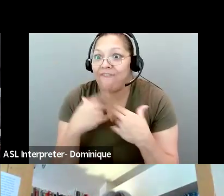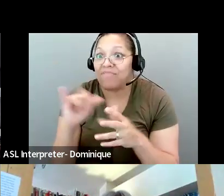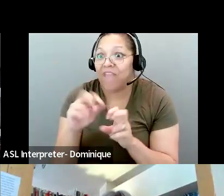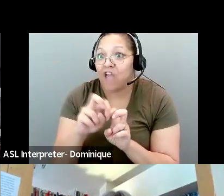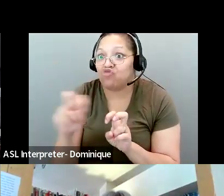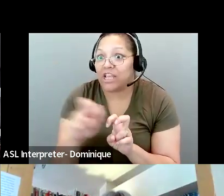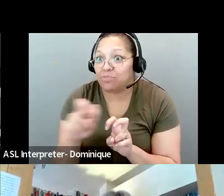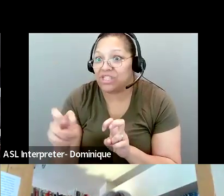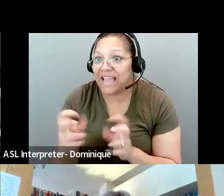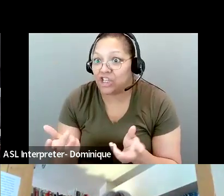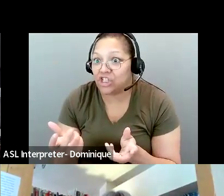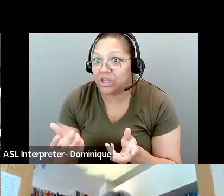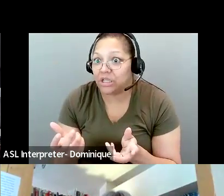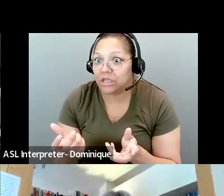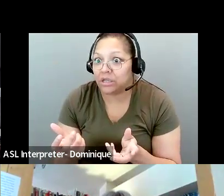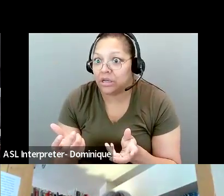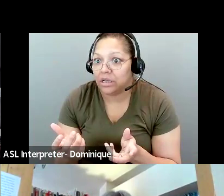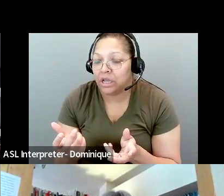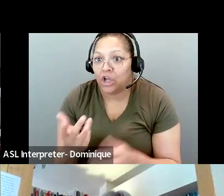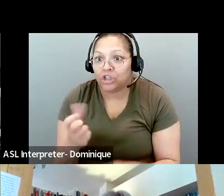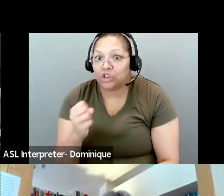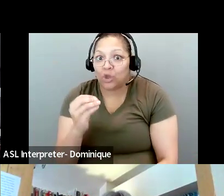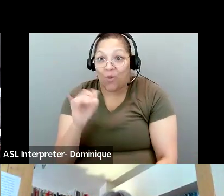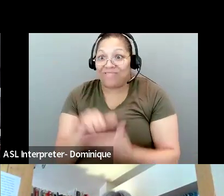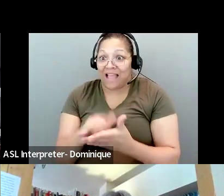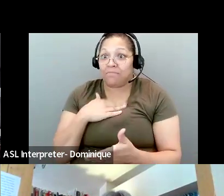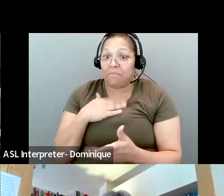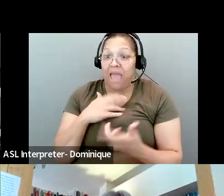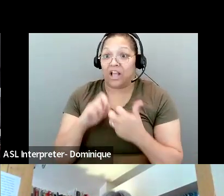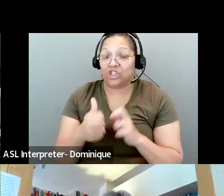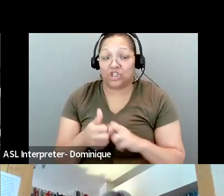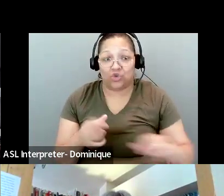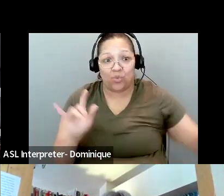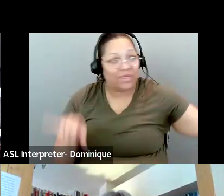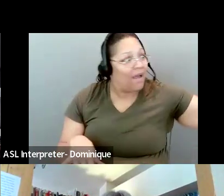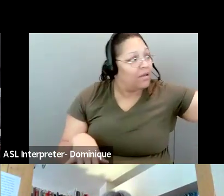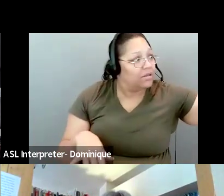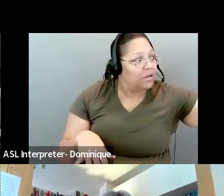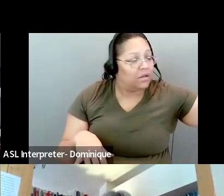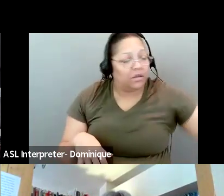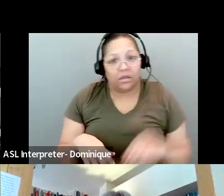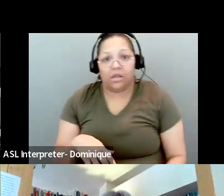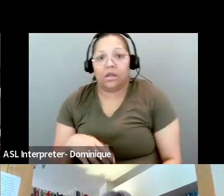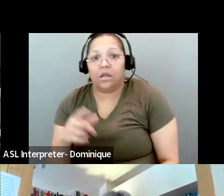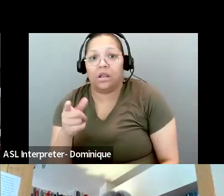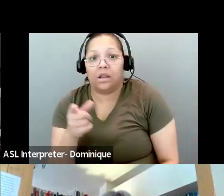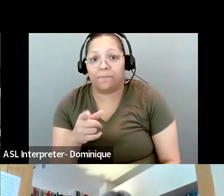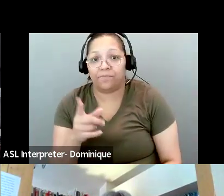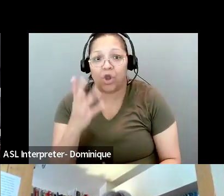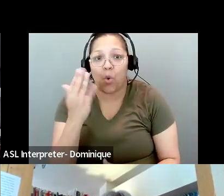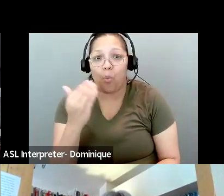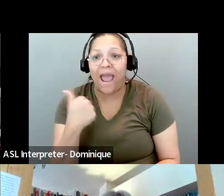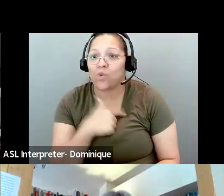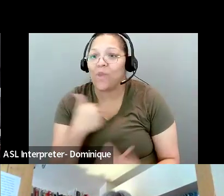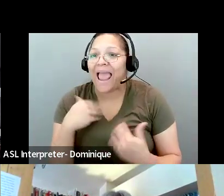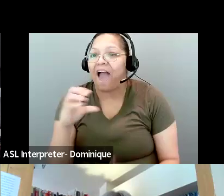another thing. So that's one of my issues, is about, like, so why did we have Olmsted